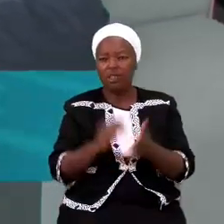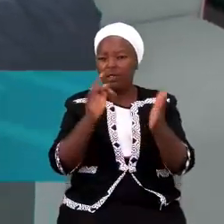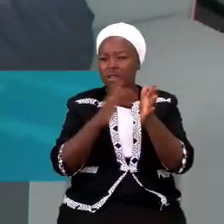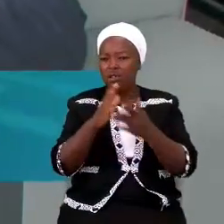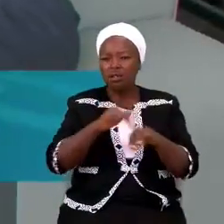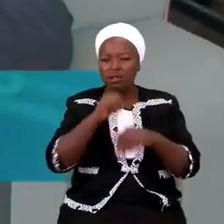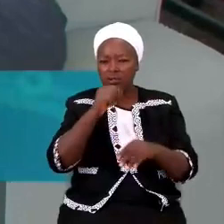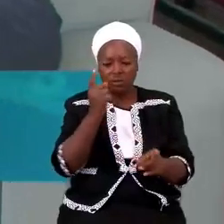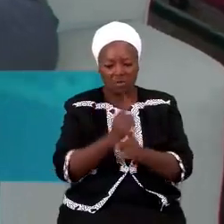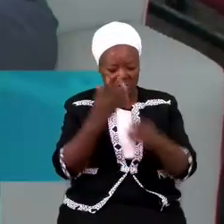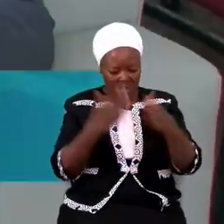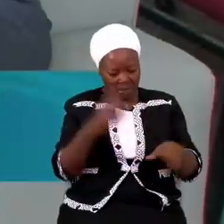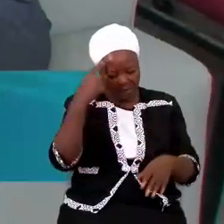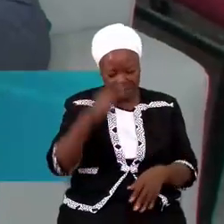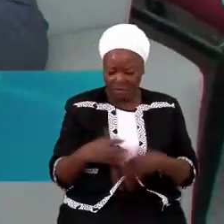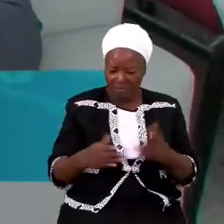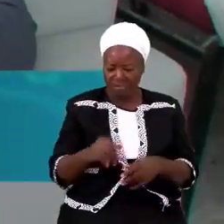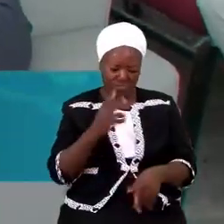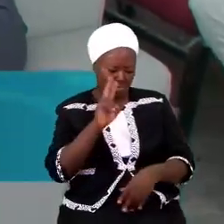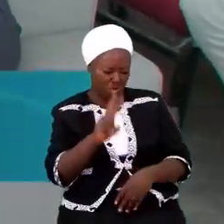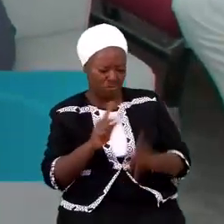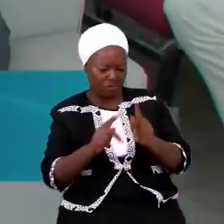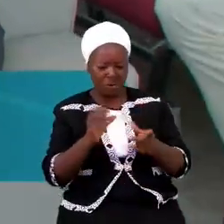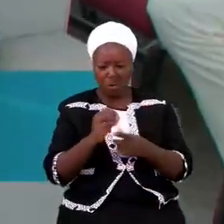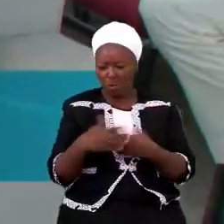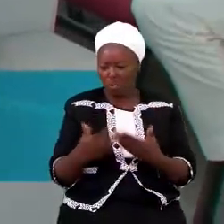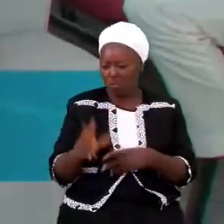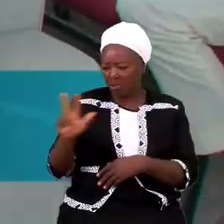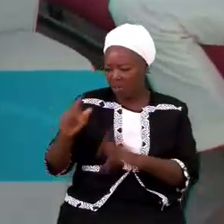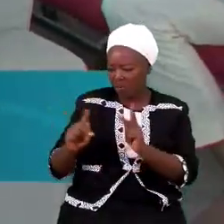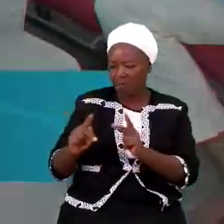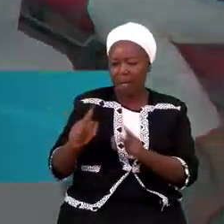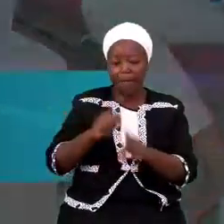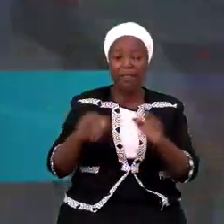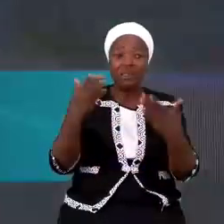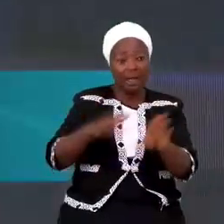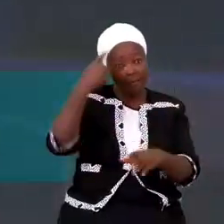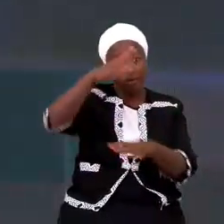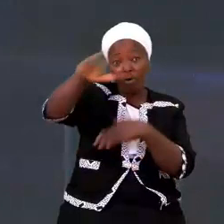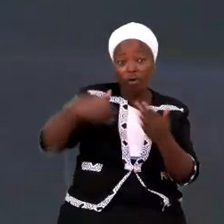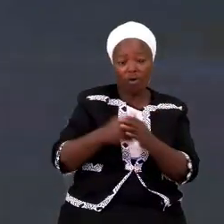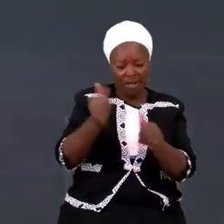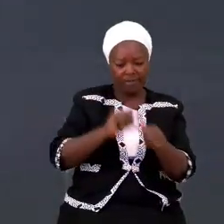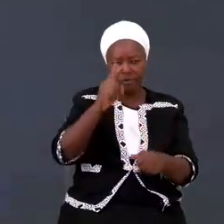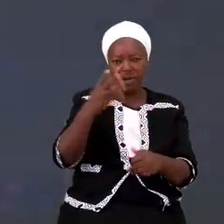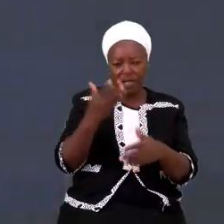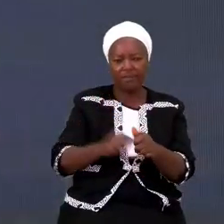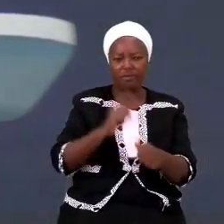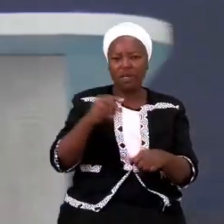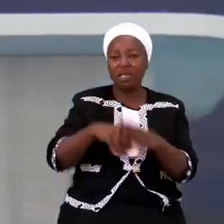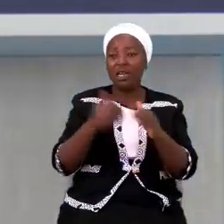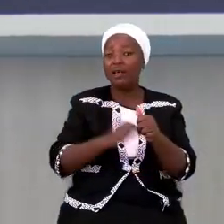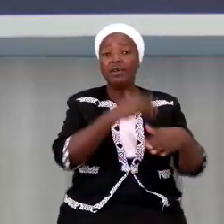Everyone, everyone in every generation, even for you and for him and for her and for everyone, he,